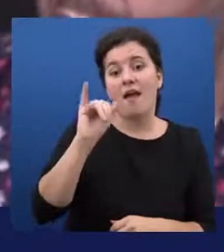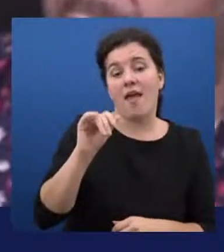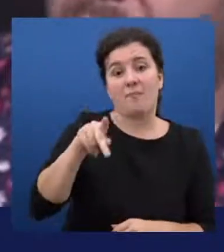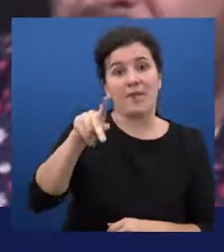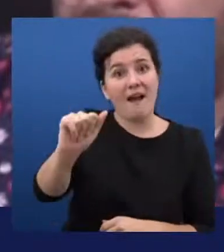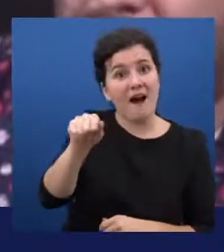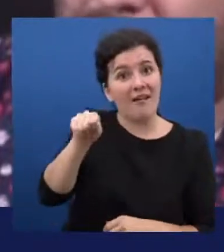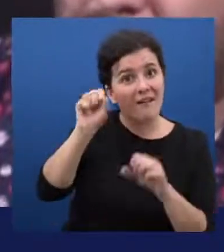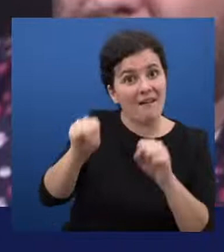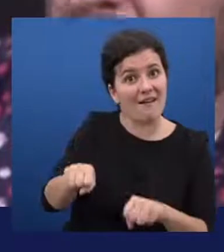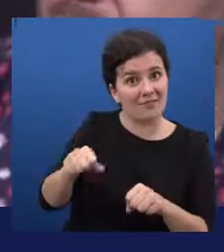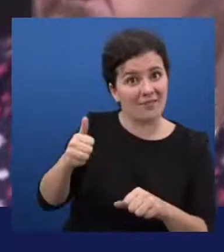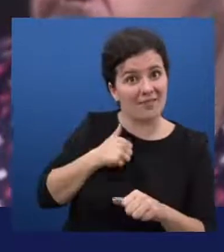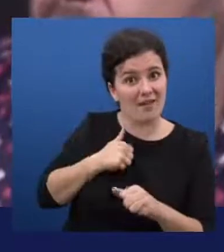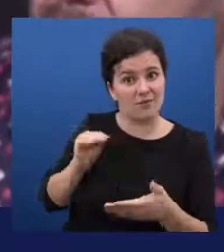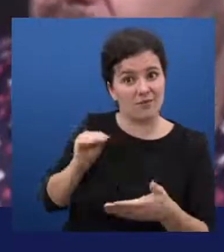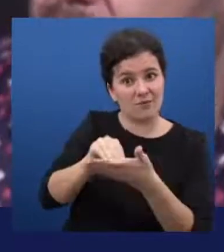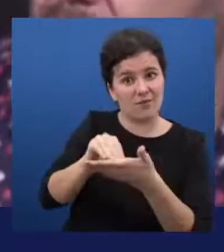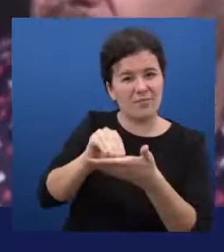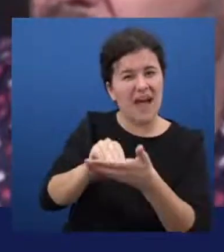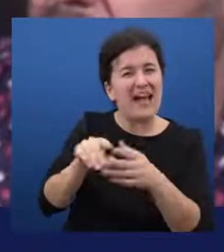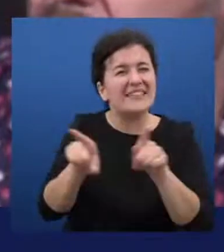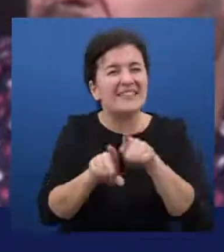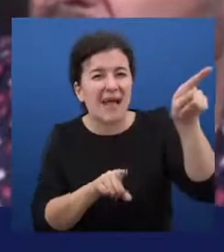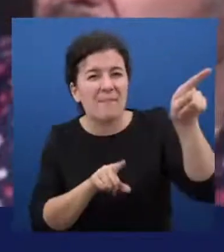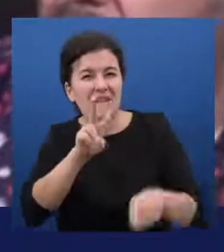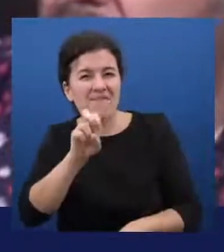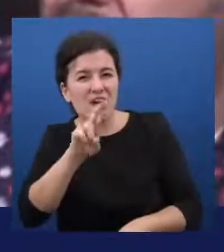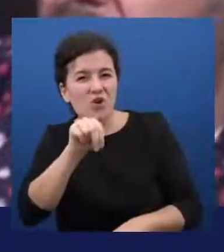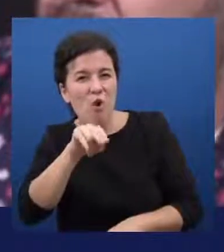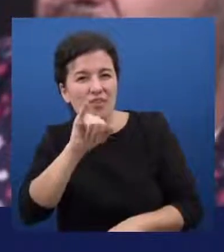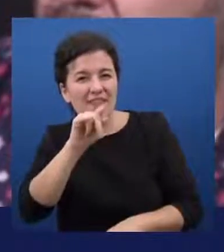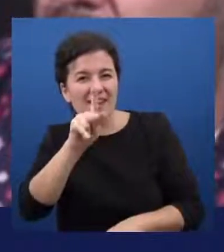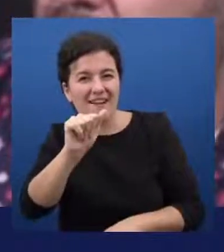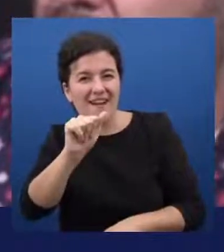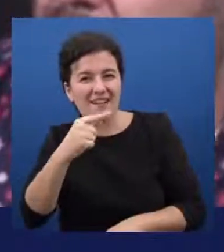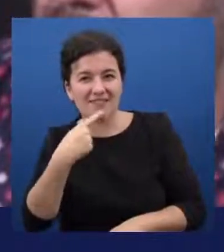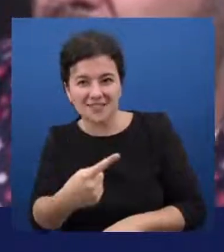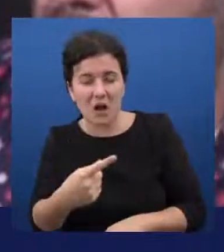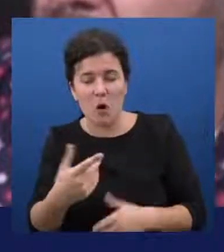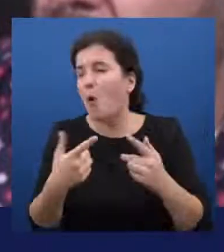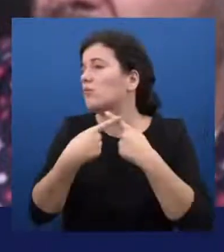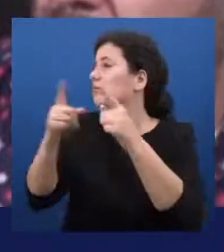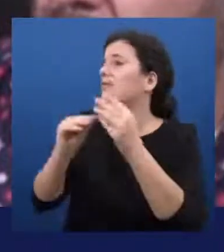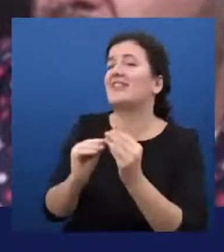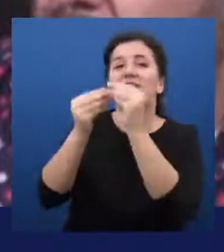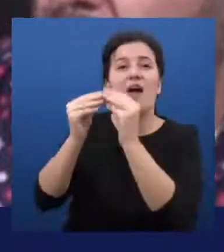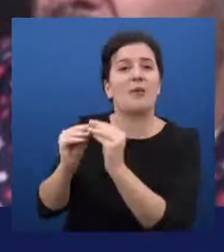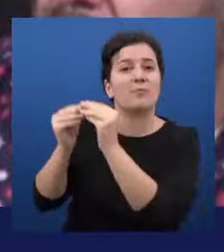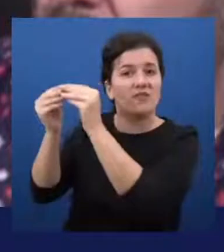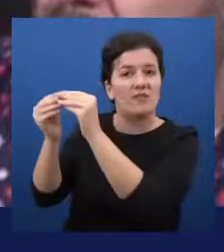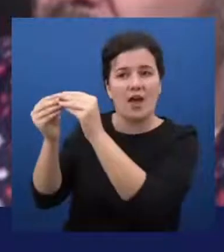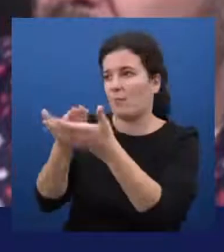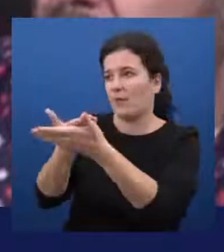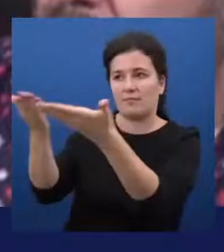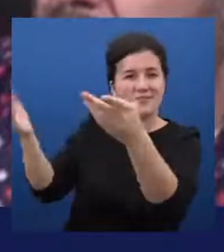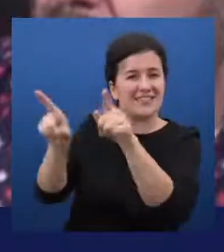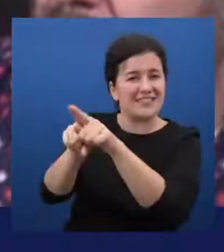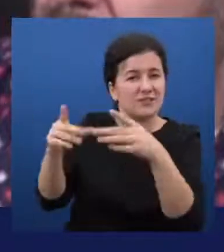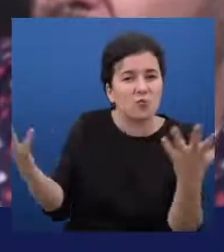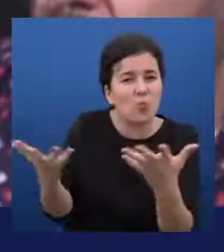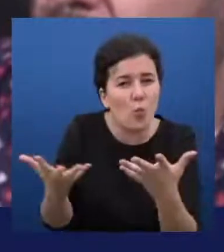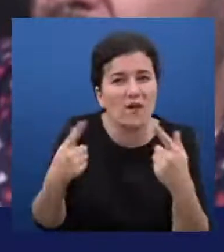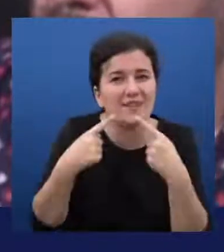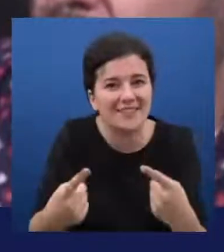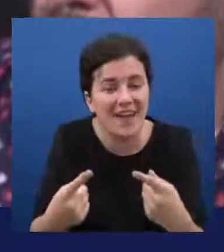Veronica dropped out, but any other developer can see, right, you have all the information you need. You just have your image, you send it to